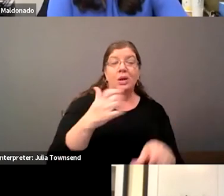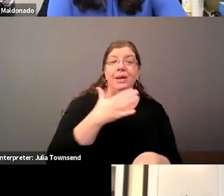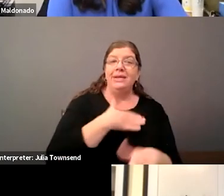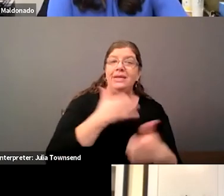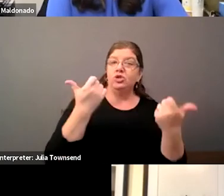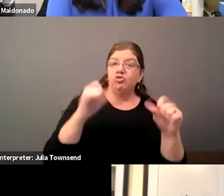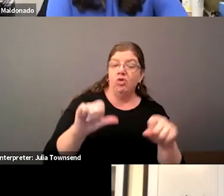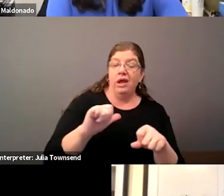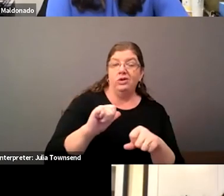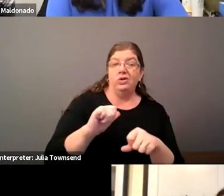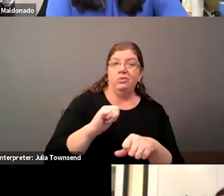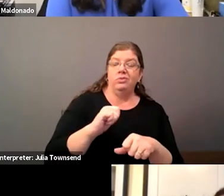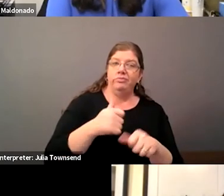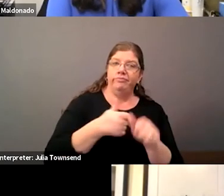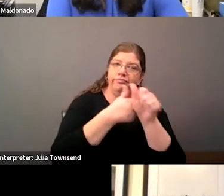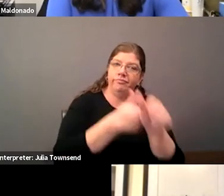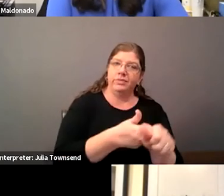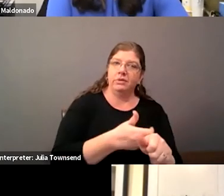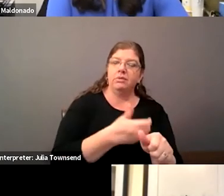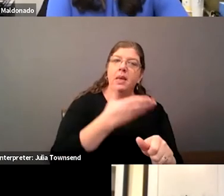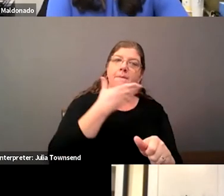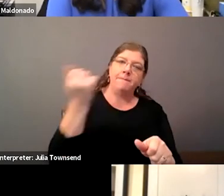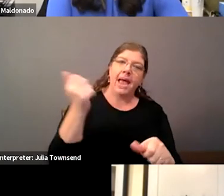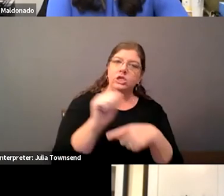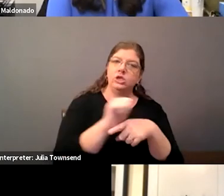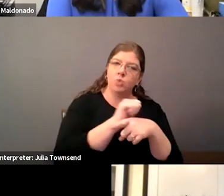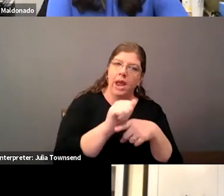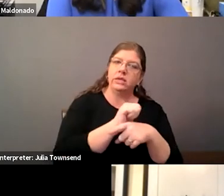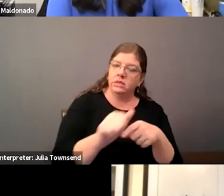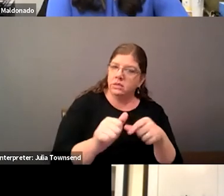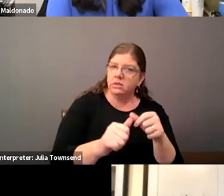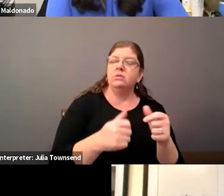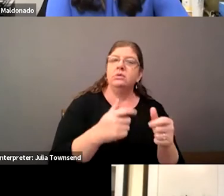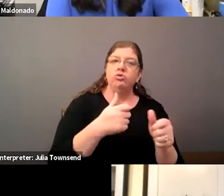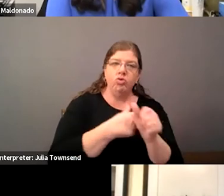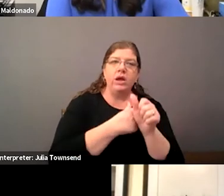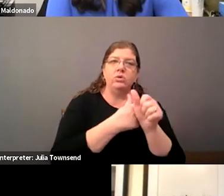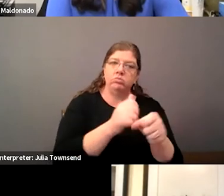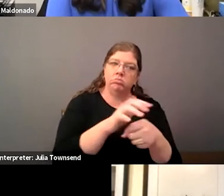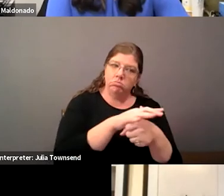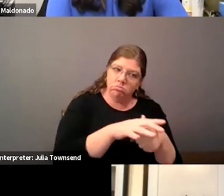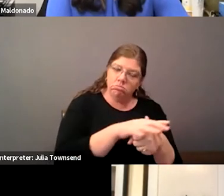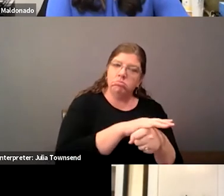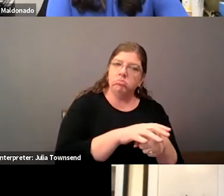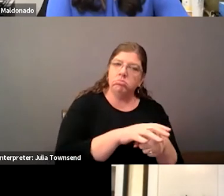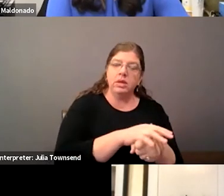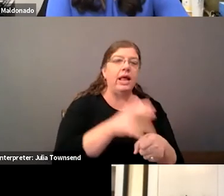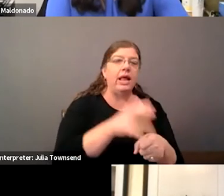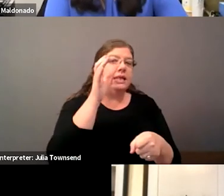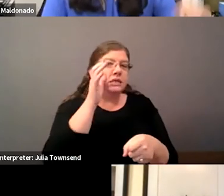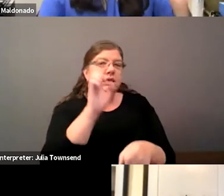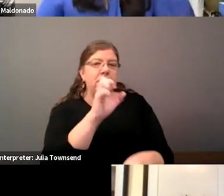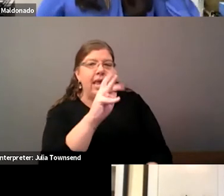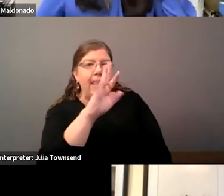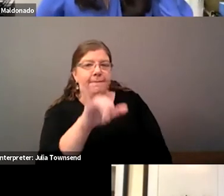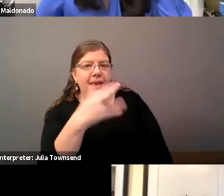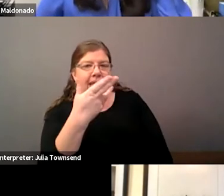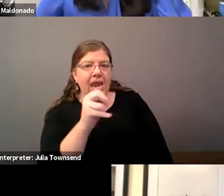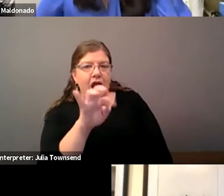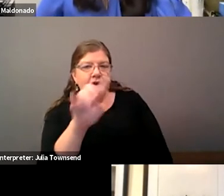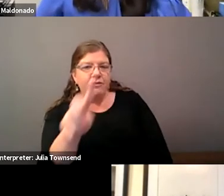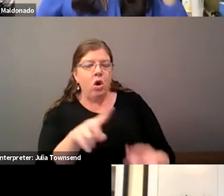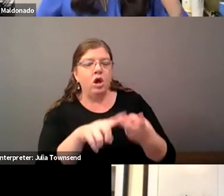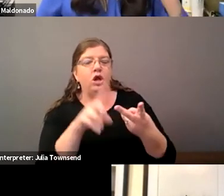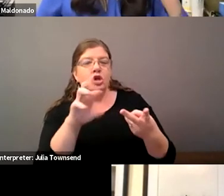practices which is phonemic awareness and i can and send you more listen to emily hanford or dr sally shaywitz but the